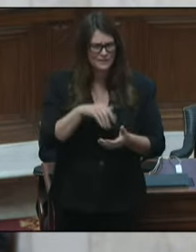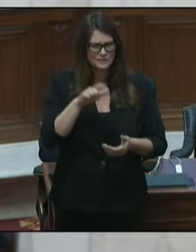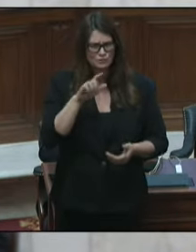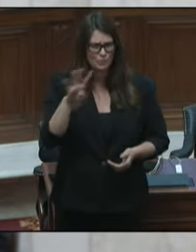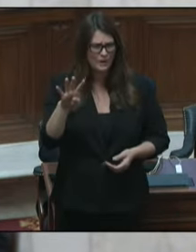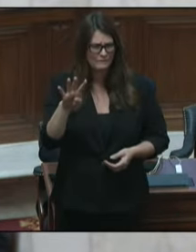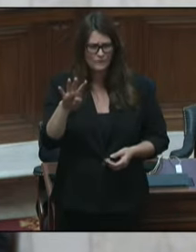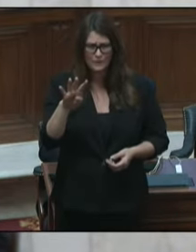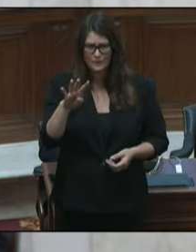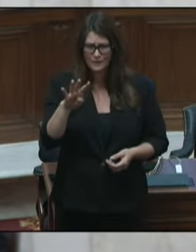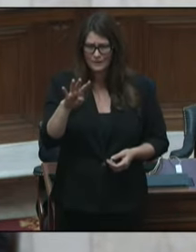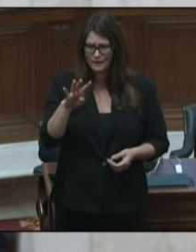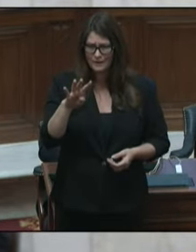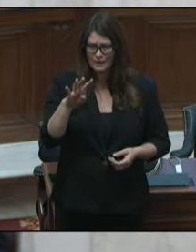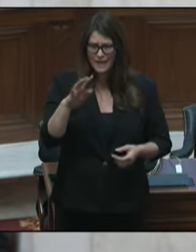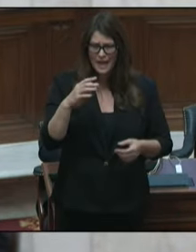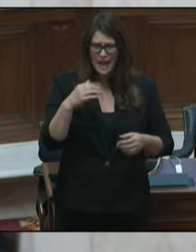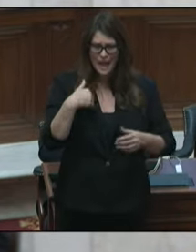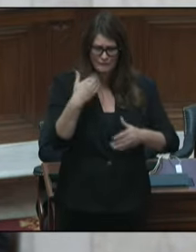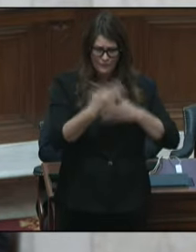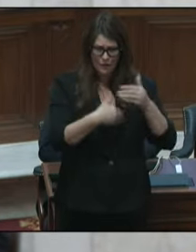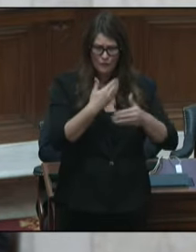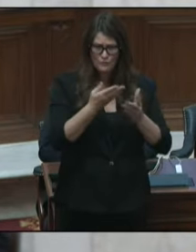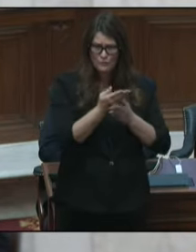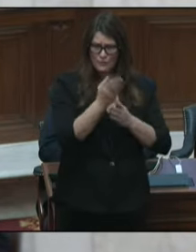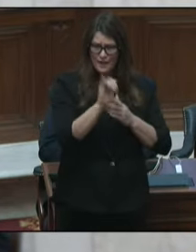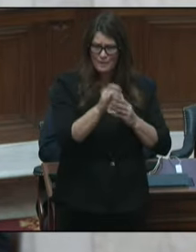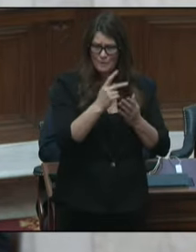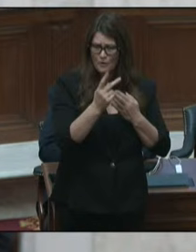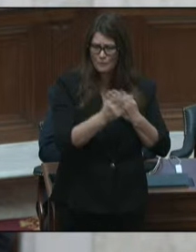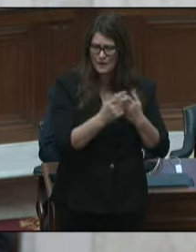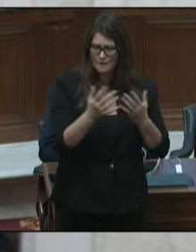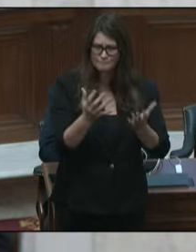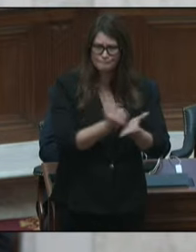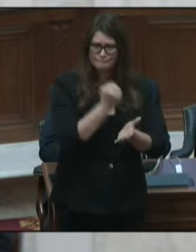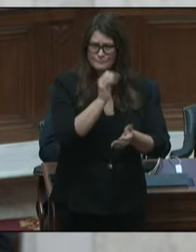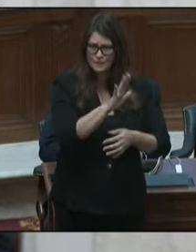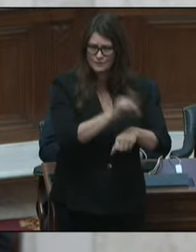5,024 that have gone through the Jobs and Hope program and gotten jobs.